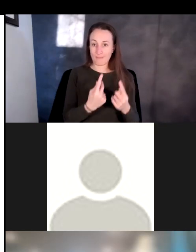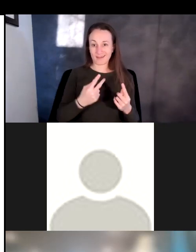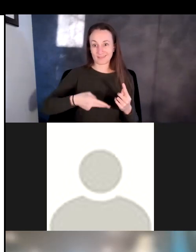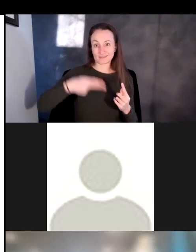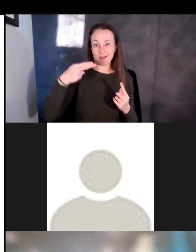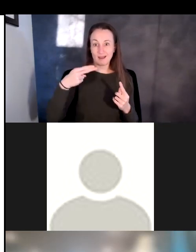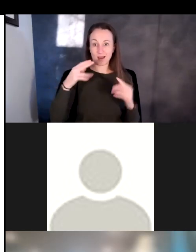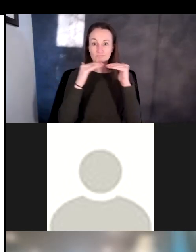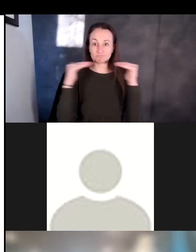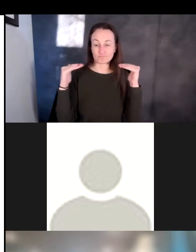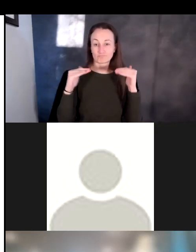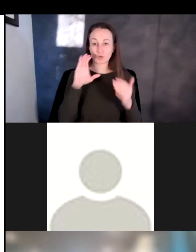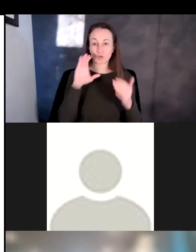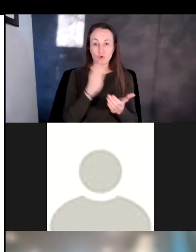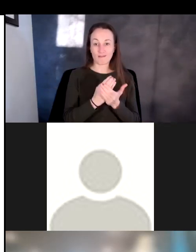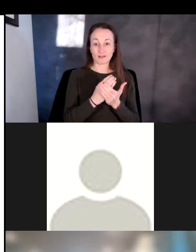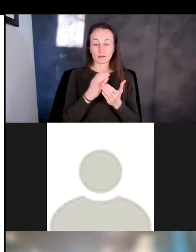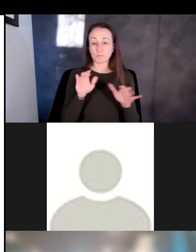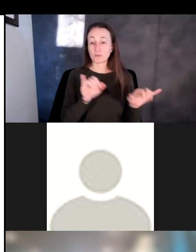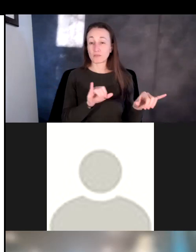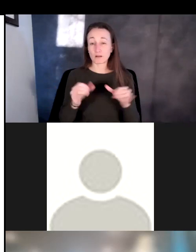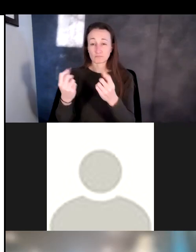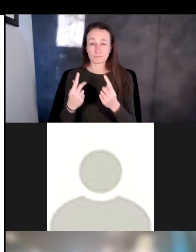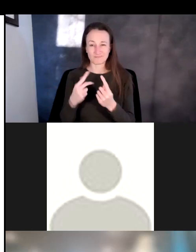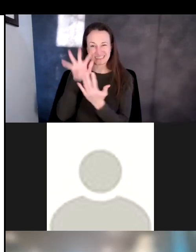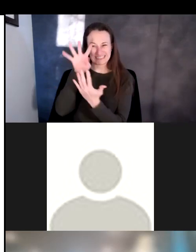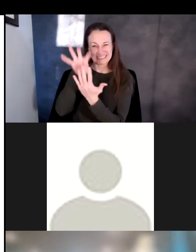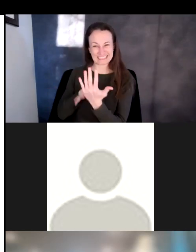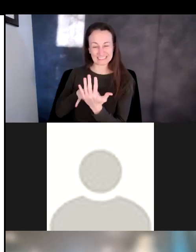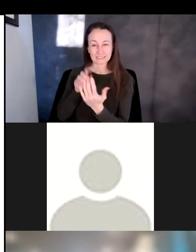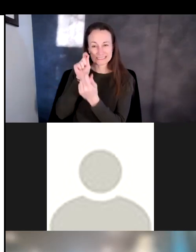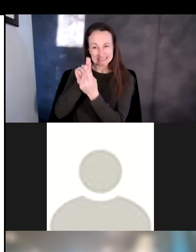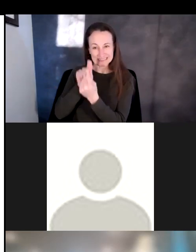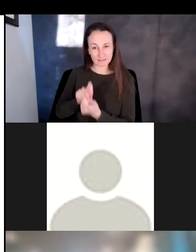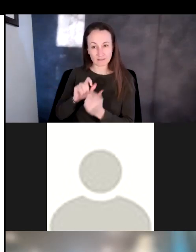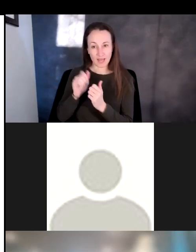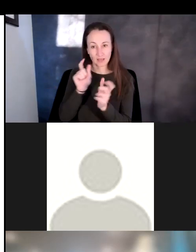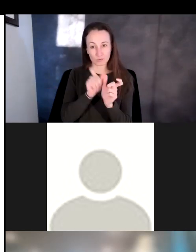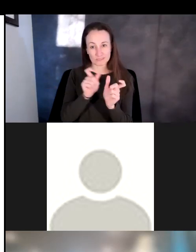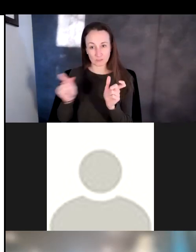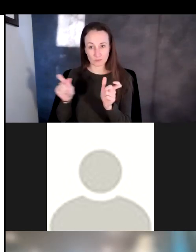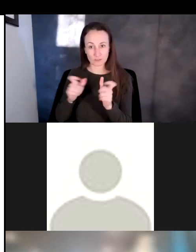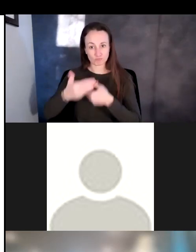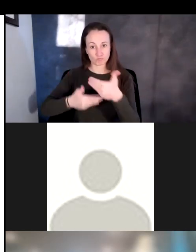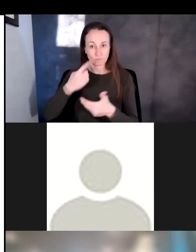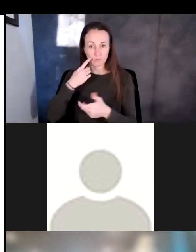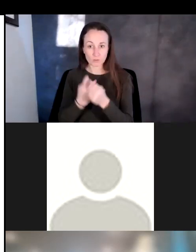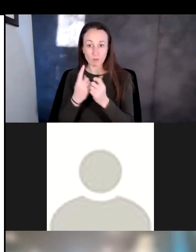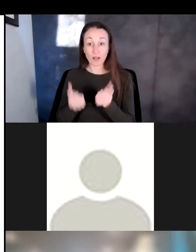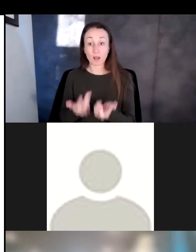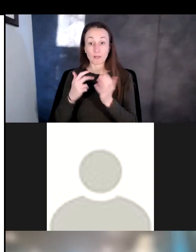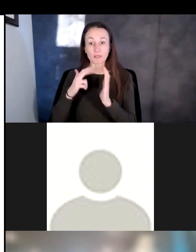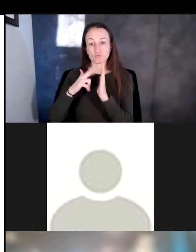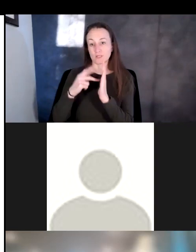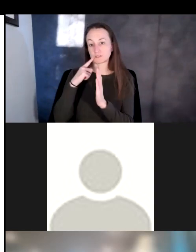graphic. But also returned are these kind of gritty details of how the sequencing went for each well. How many reads did we get for each